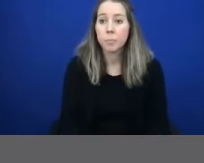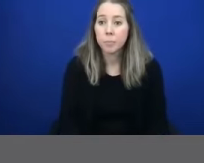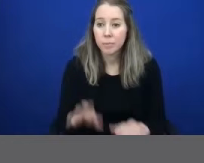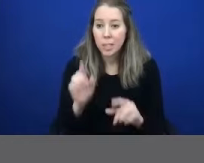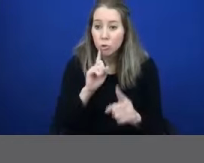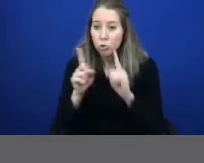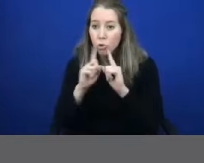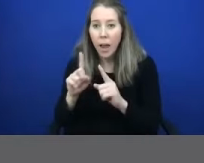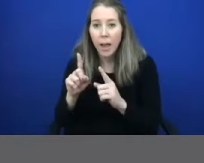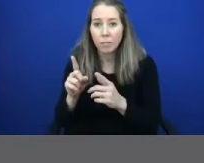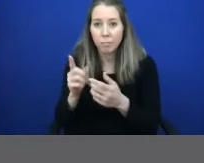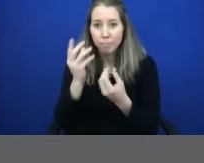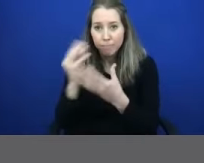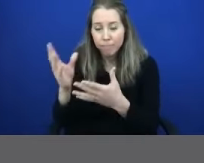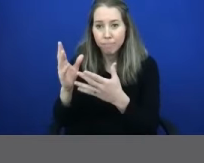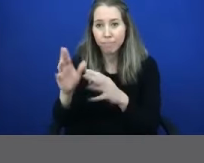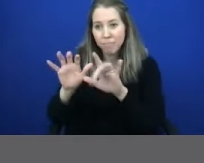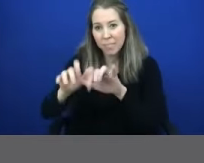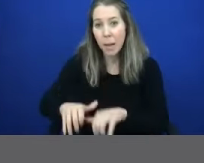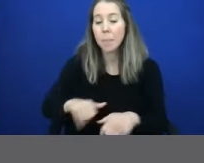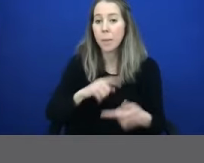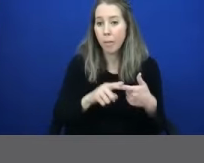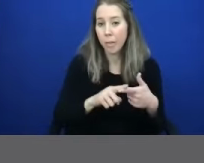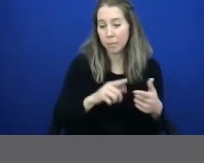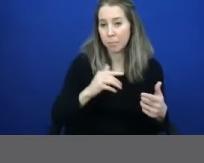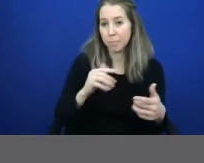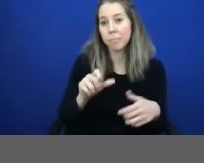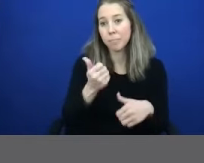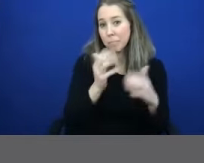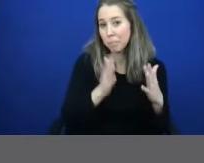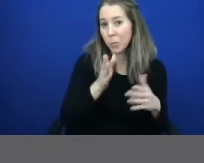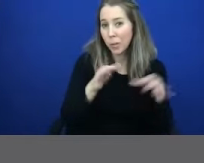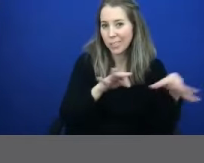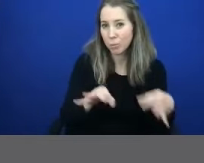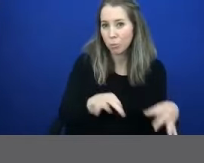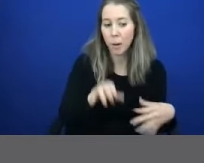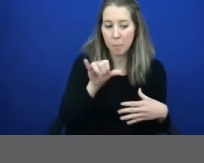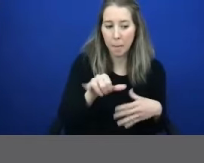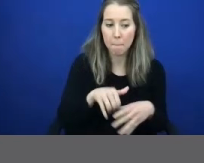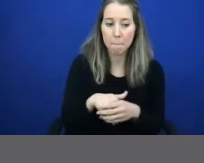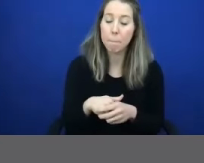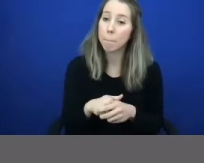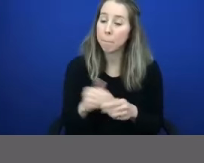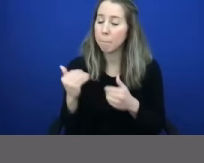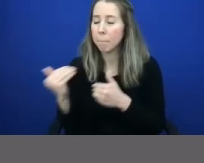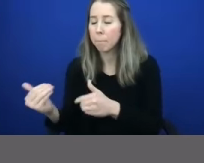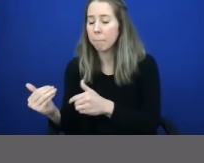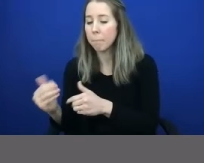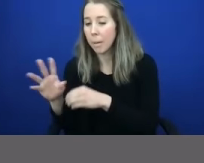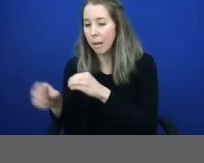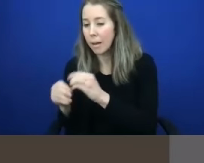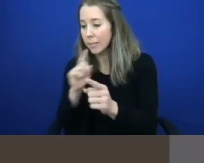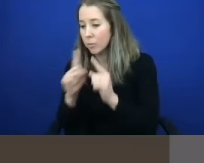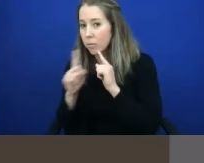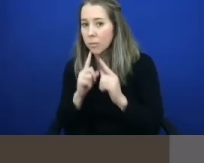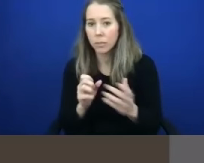chat while my colleague describes what they are. So let me get to doing that. Okay, trying to